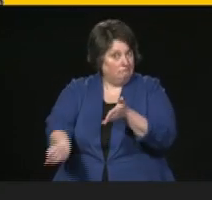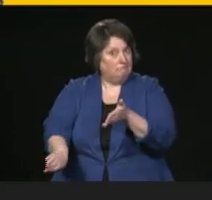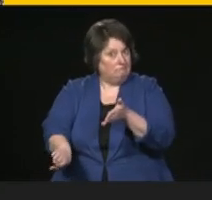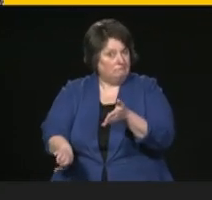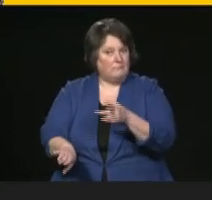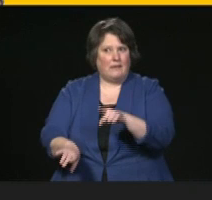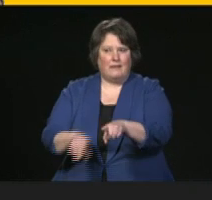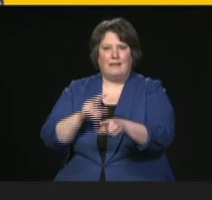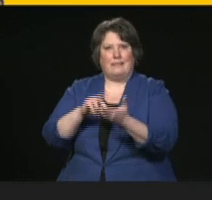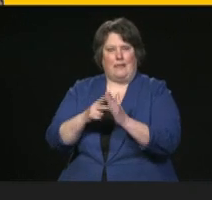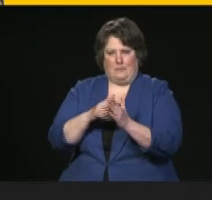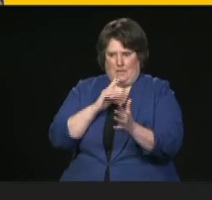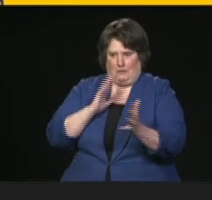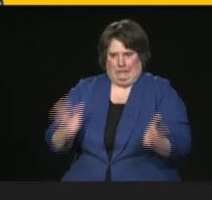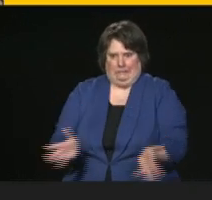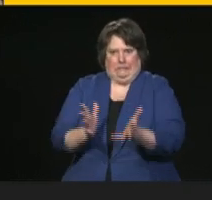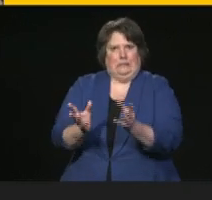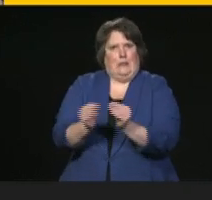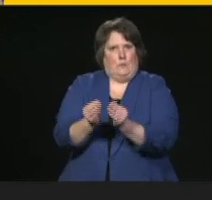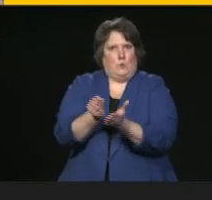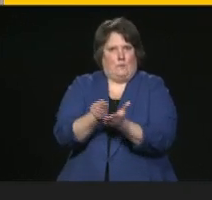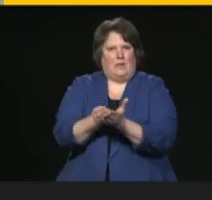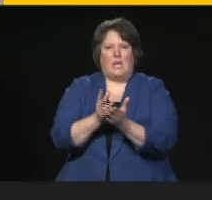will be coming shortly.